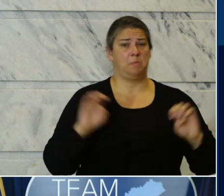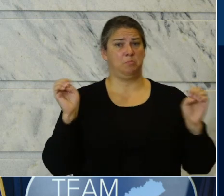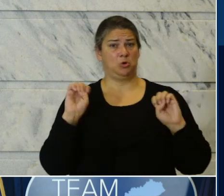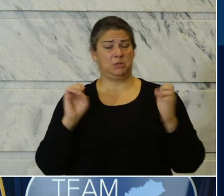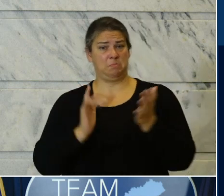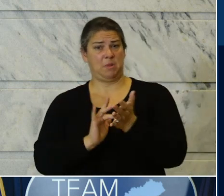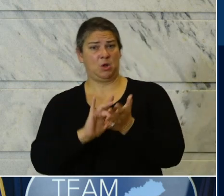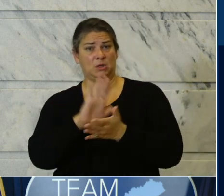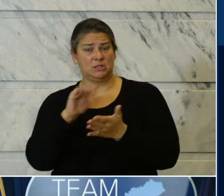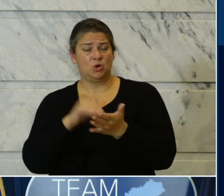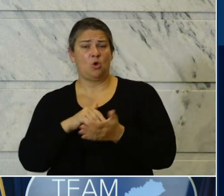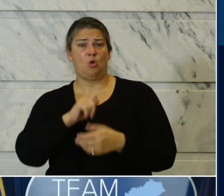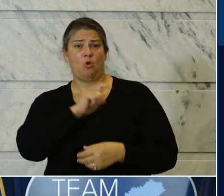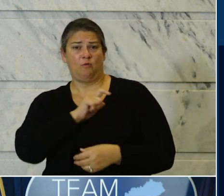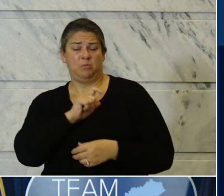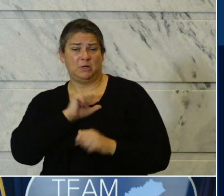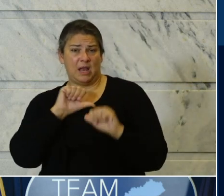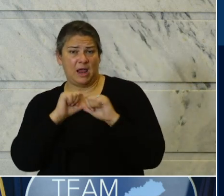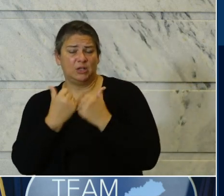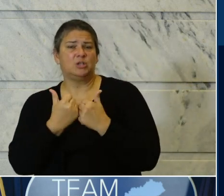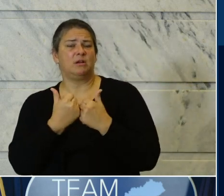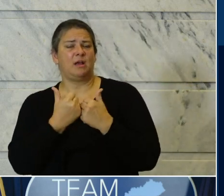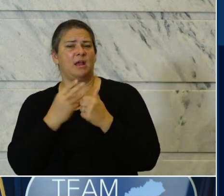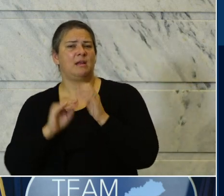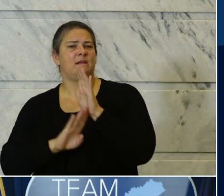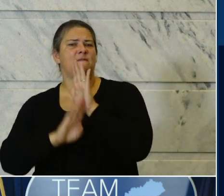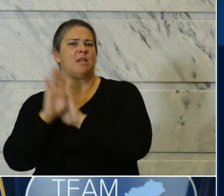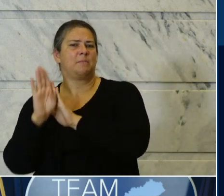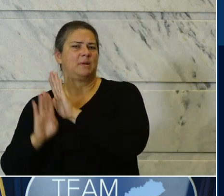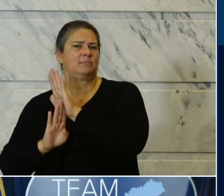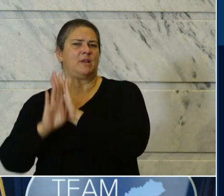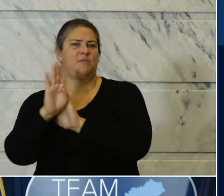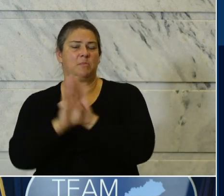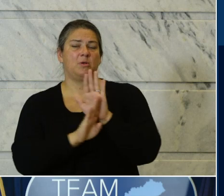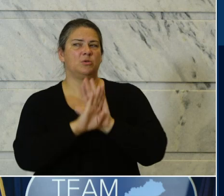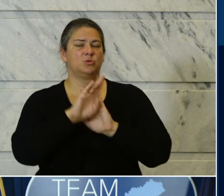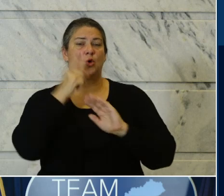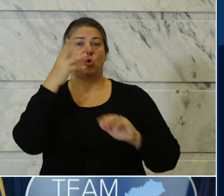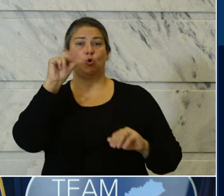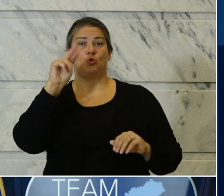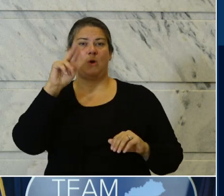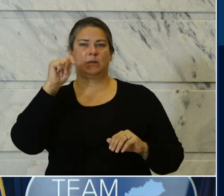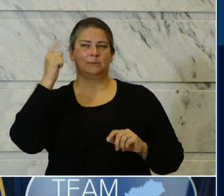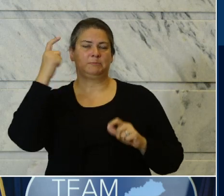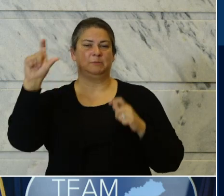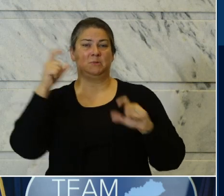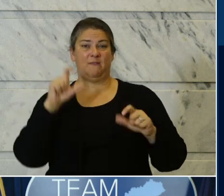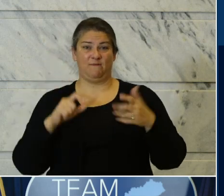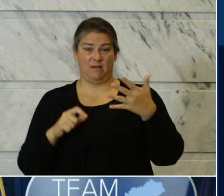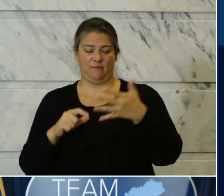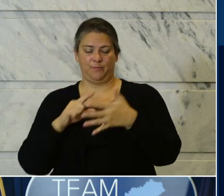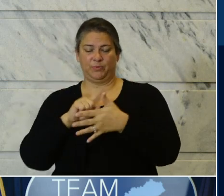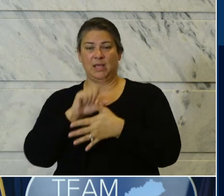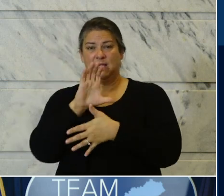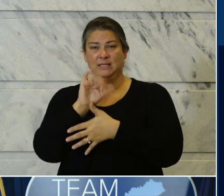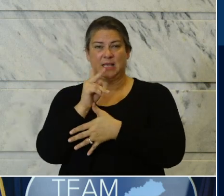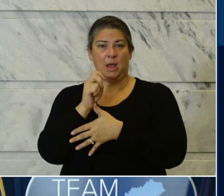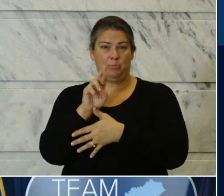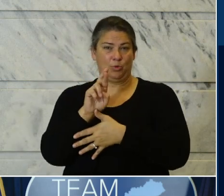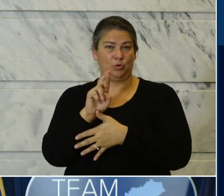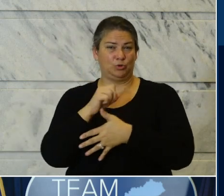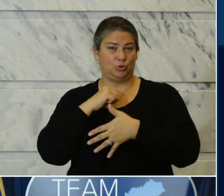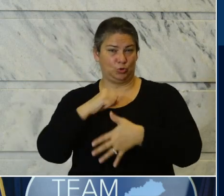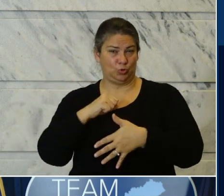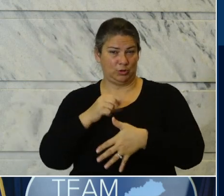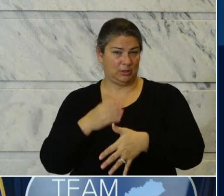enforcement agencies, and an area development district. So grants were awarded in 5 categories: cybersecurity enhancement,